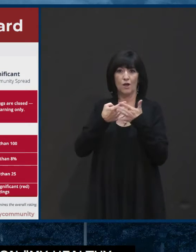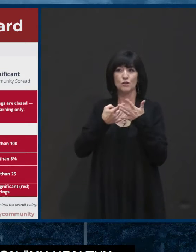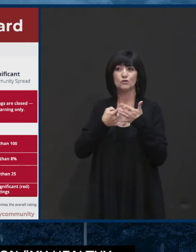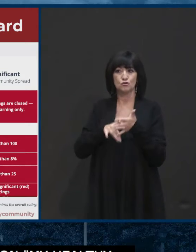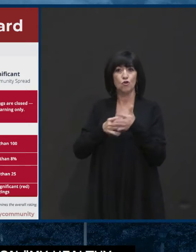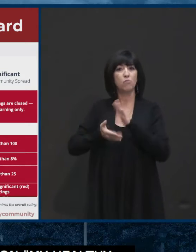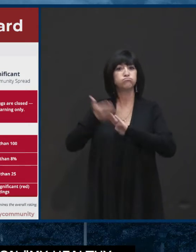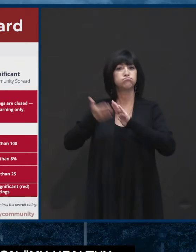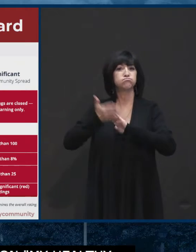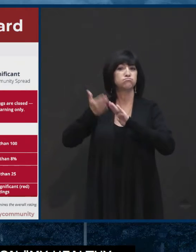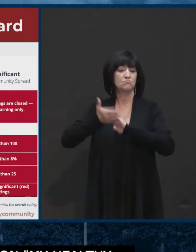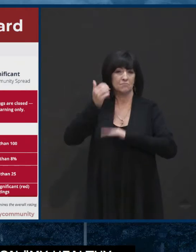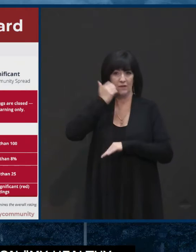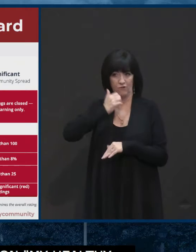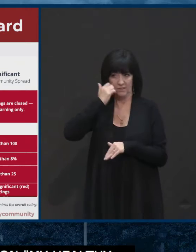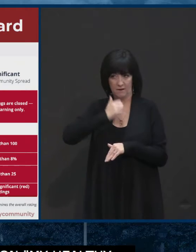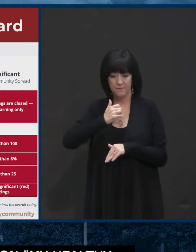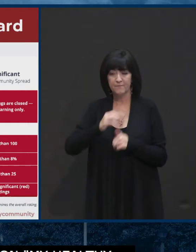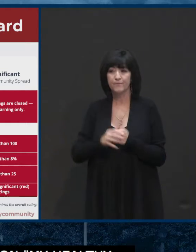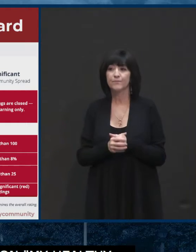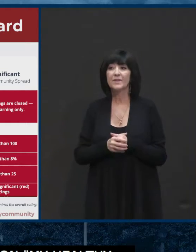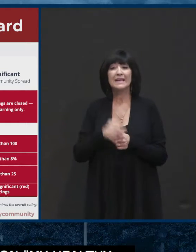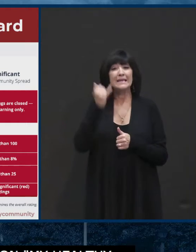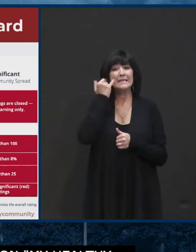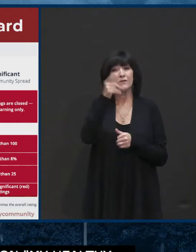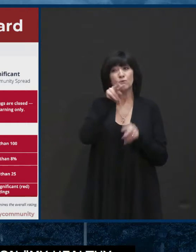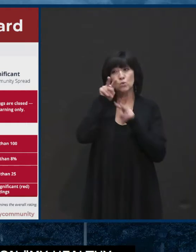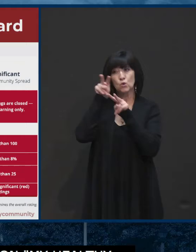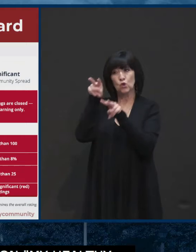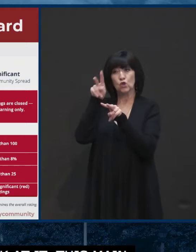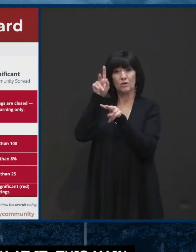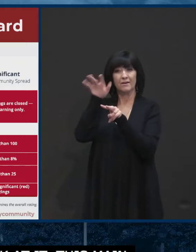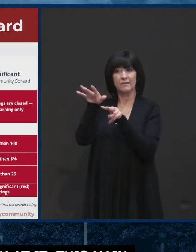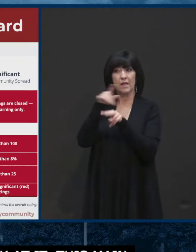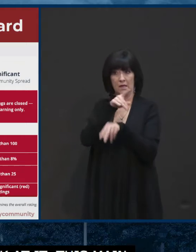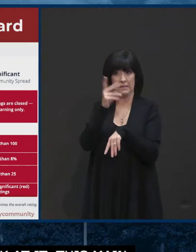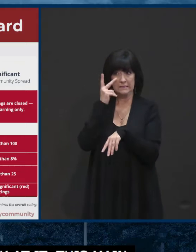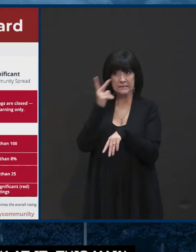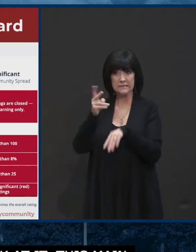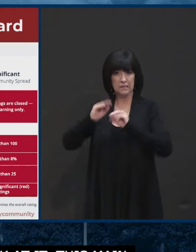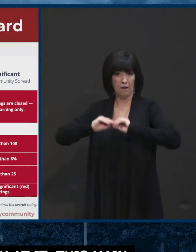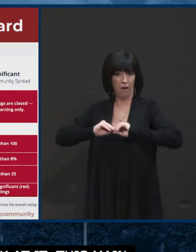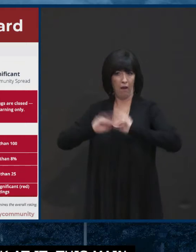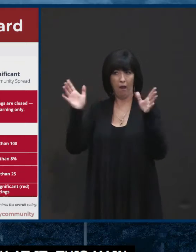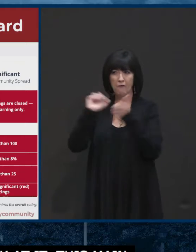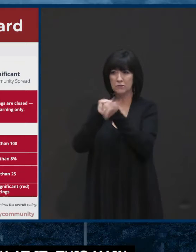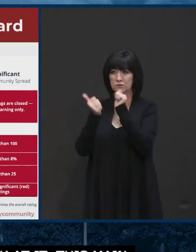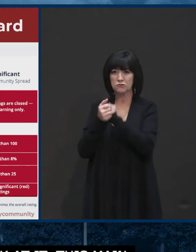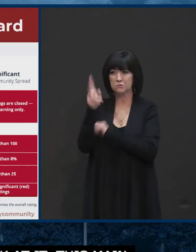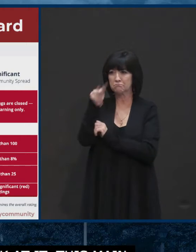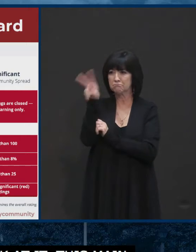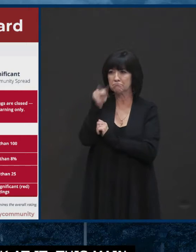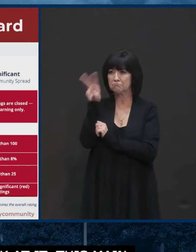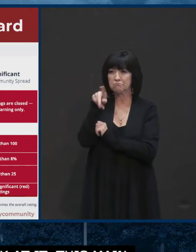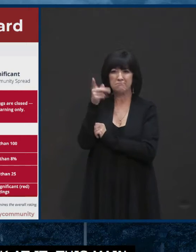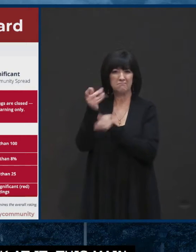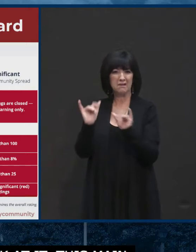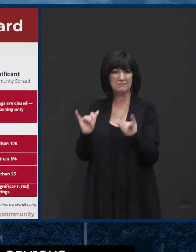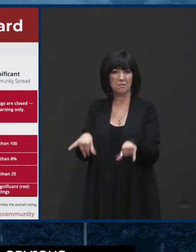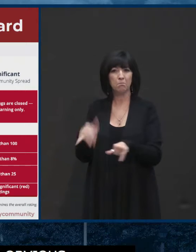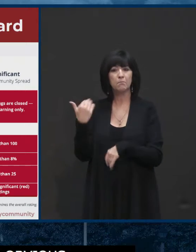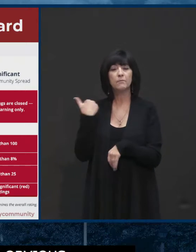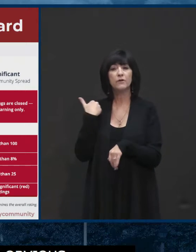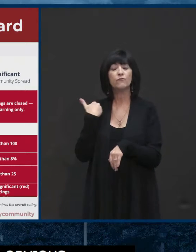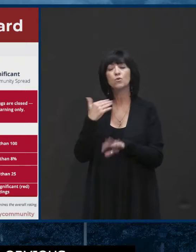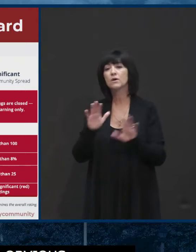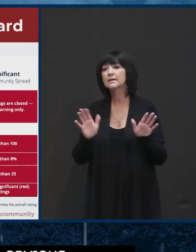this main dashboard, you're not going to see significant or obvious changes. But for us, it was important